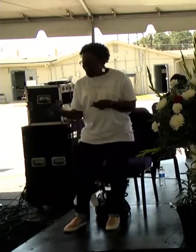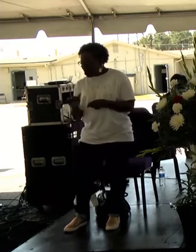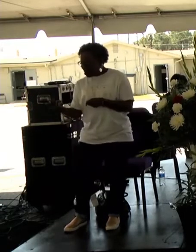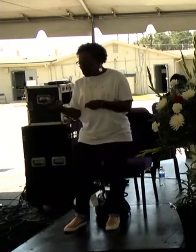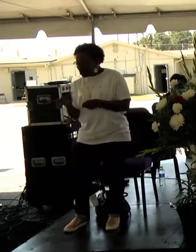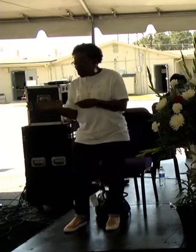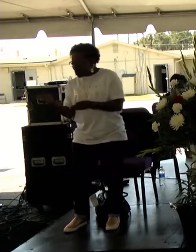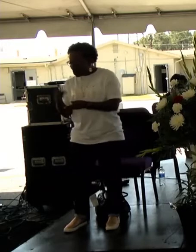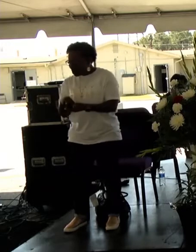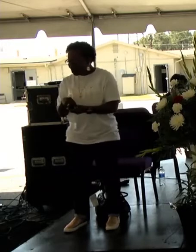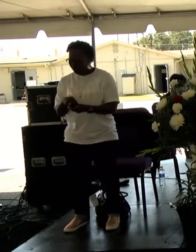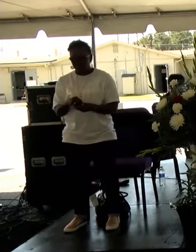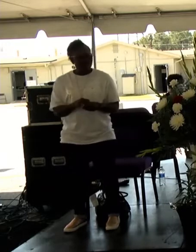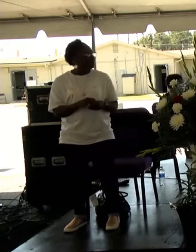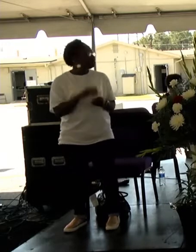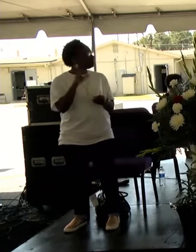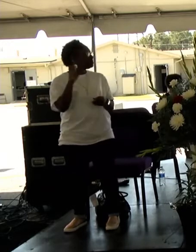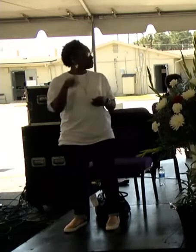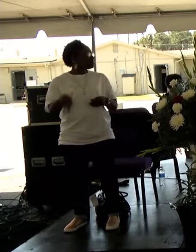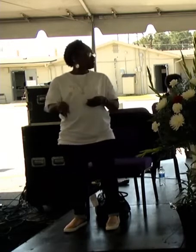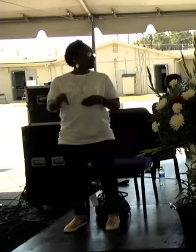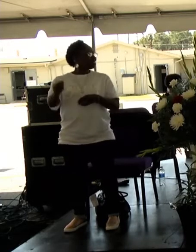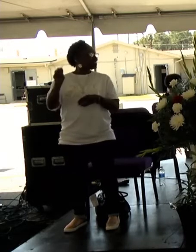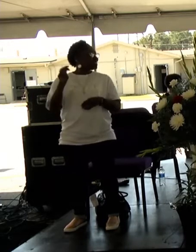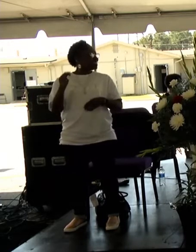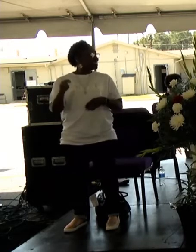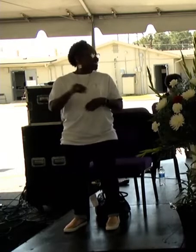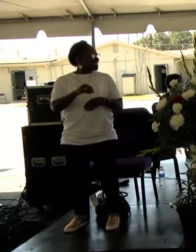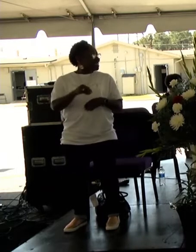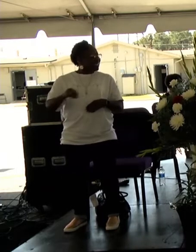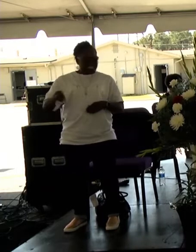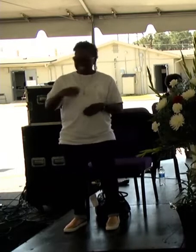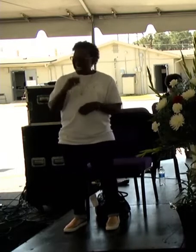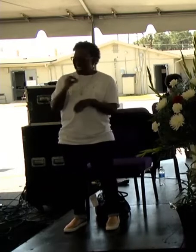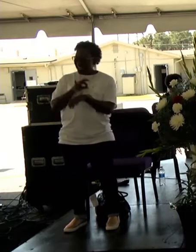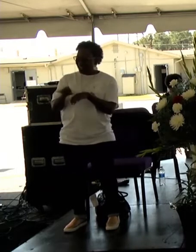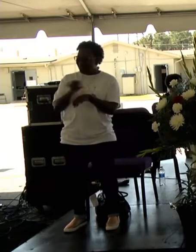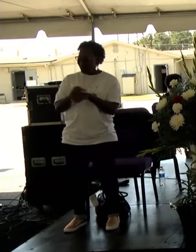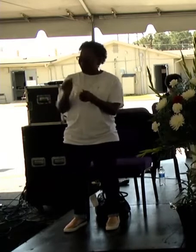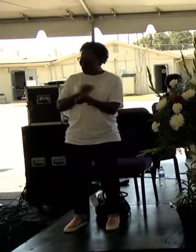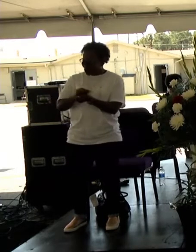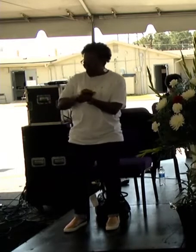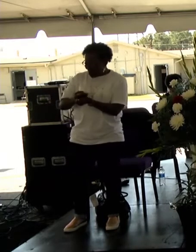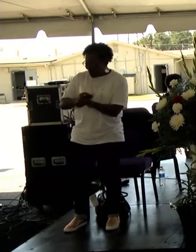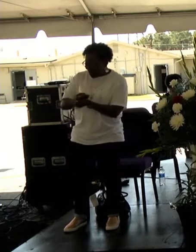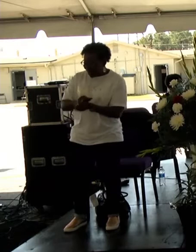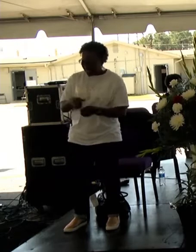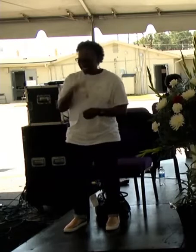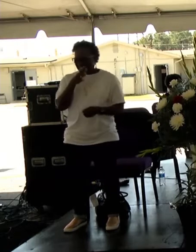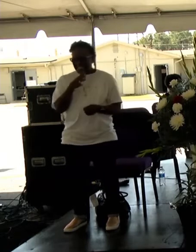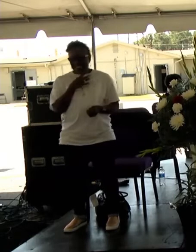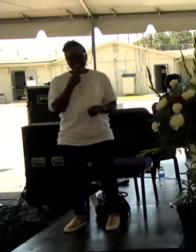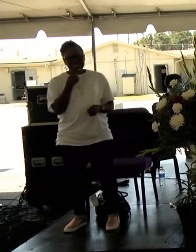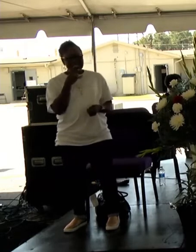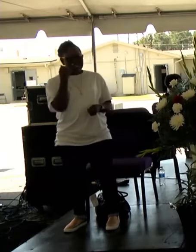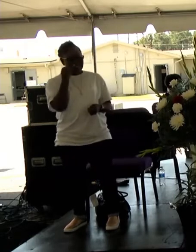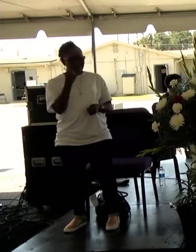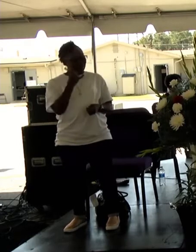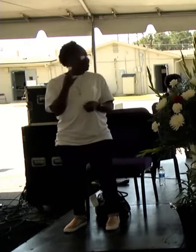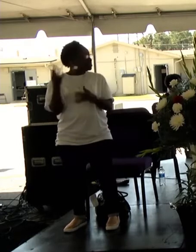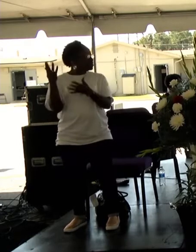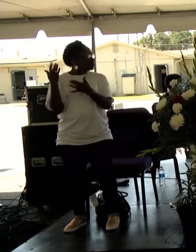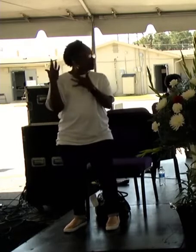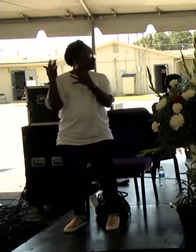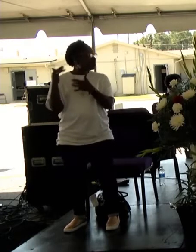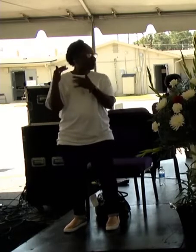also includes Epsom salt and foot scrubbing pads. The lady said, if you will